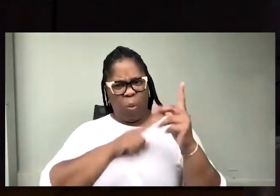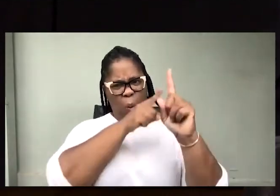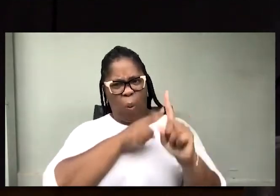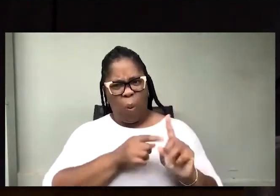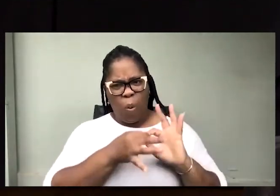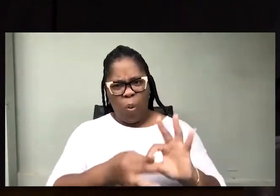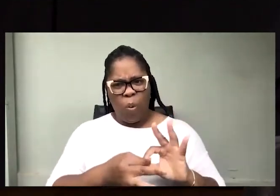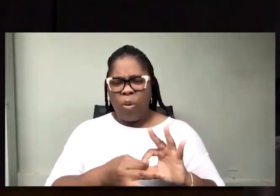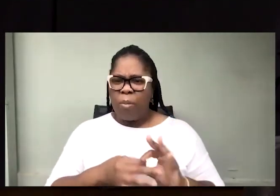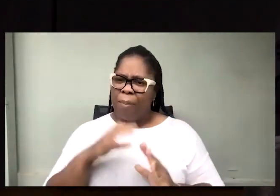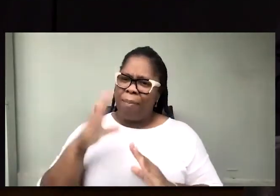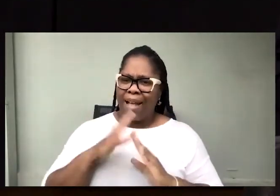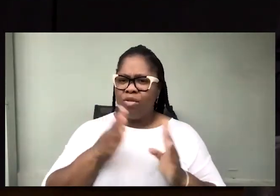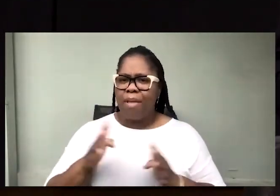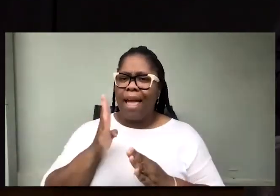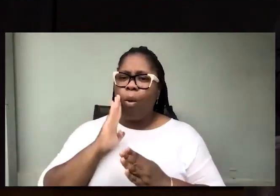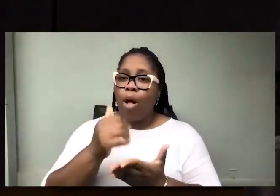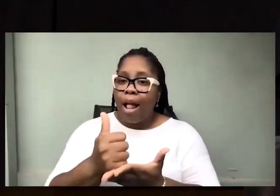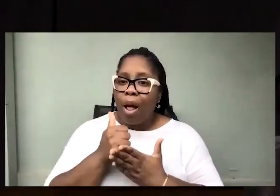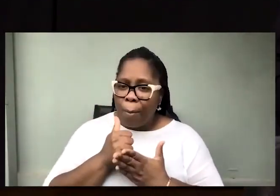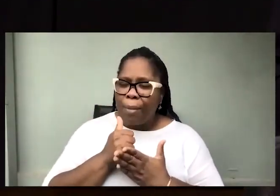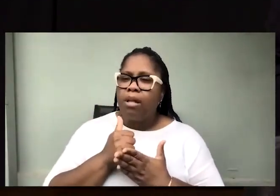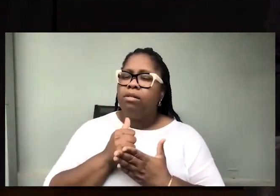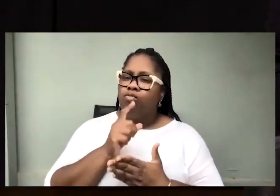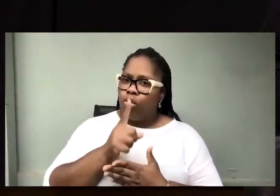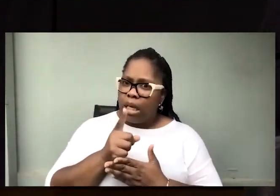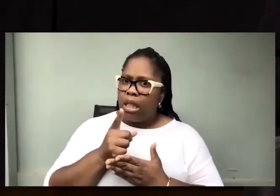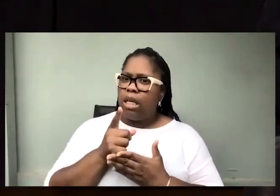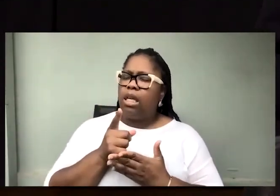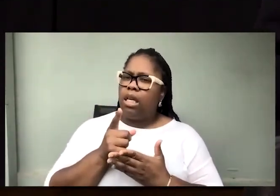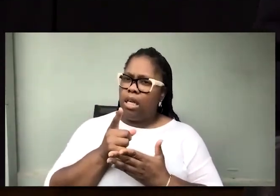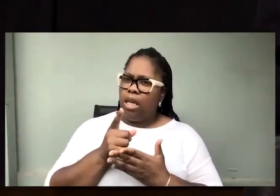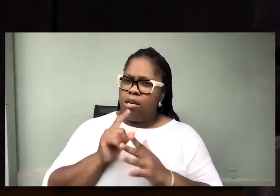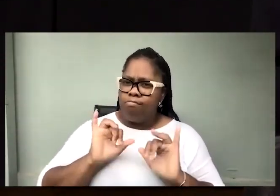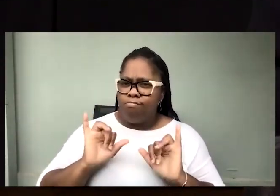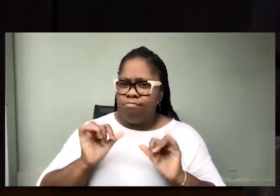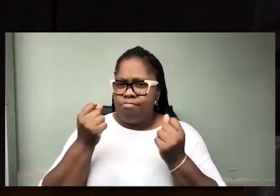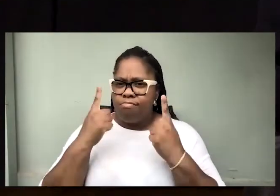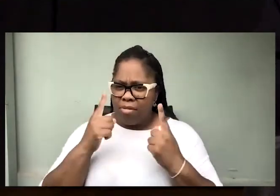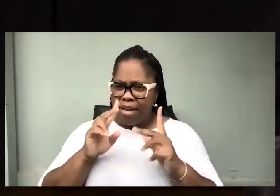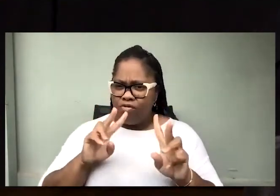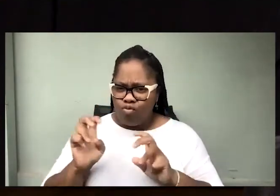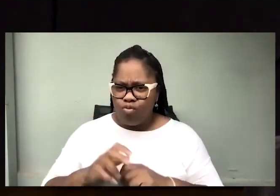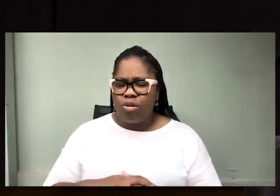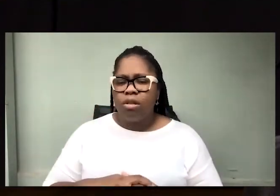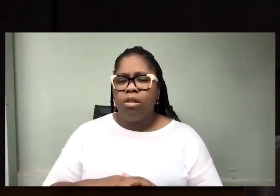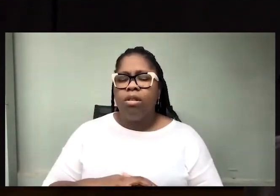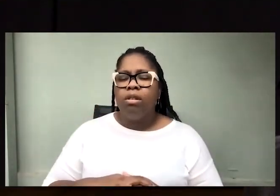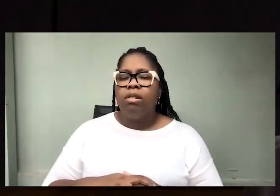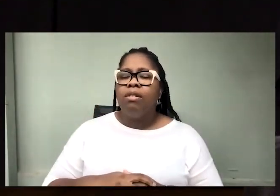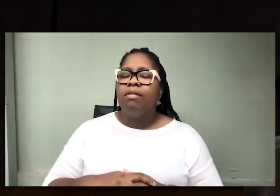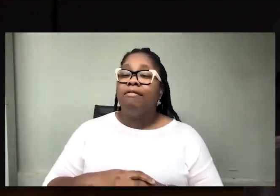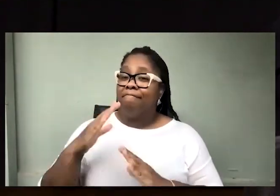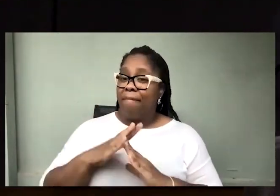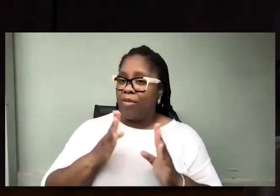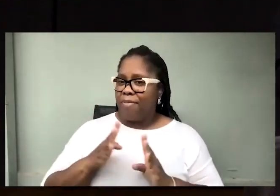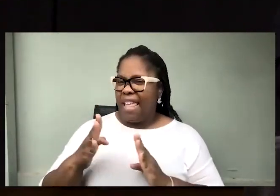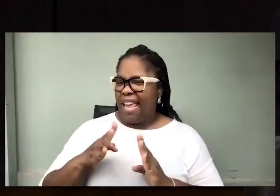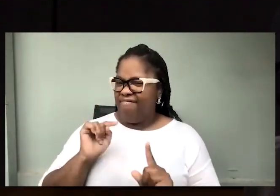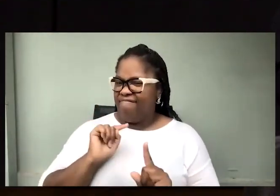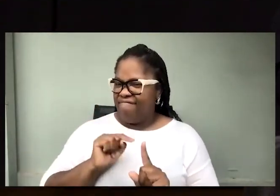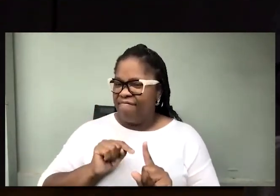hopefully will allow us to get a handle on the issues. With respect to that master plan, you heard from my colleagues